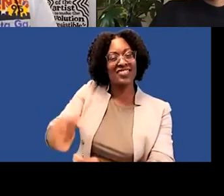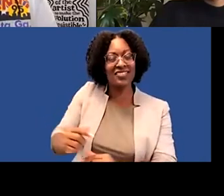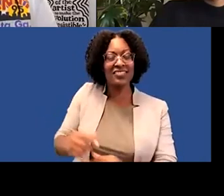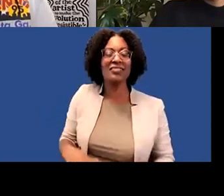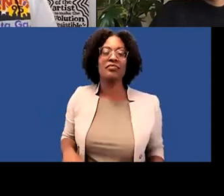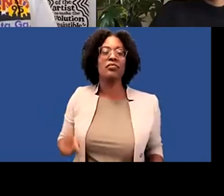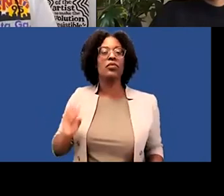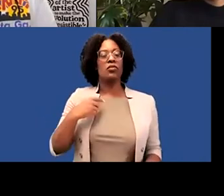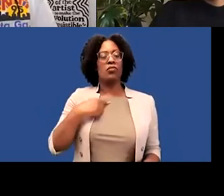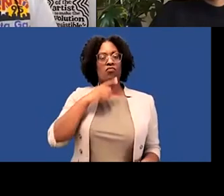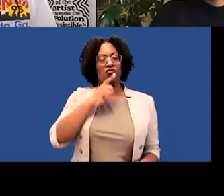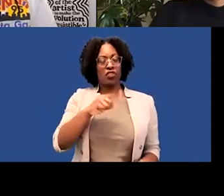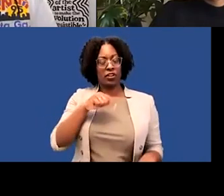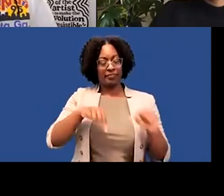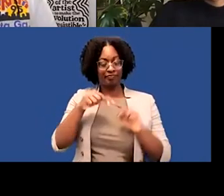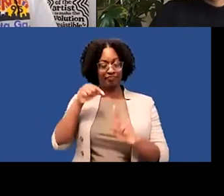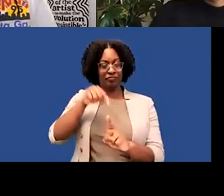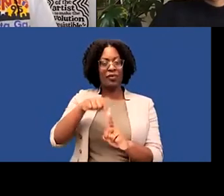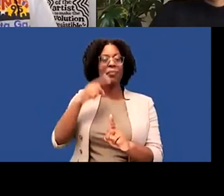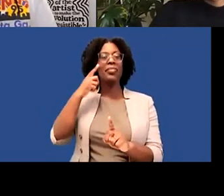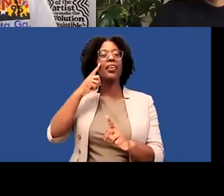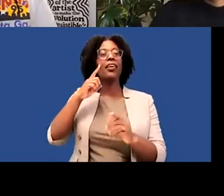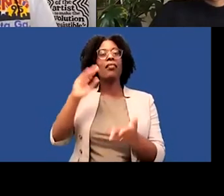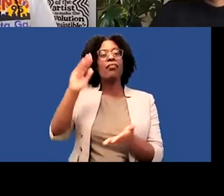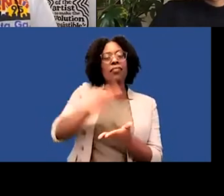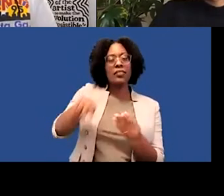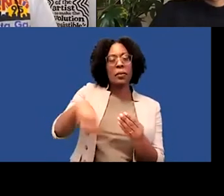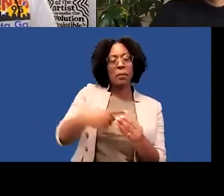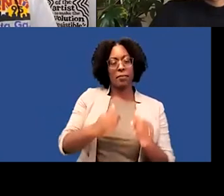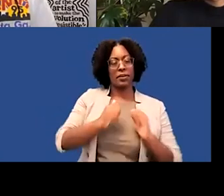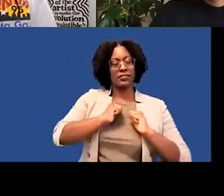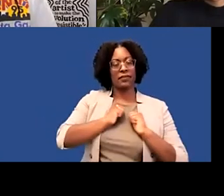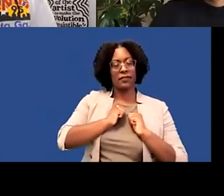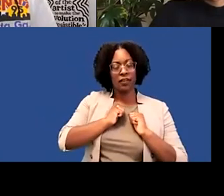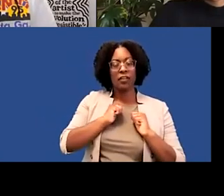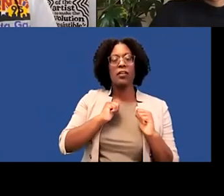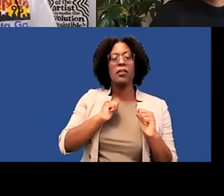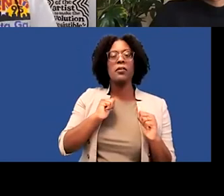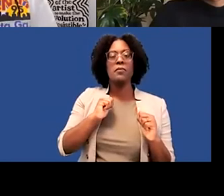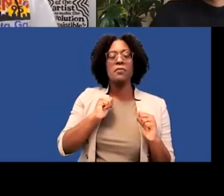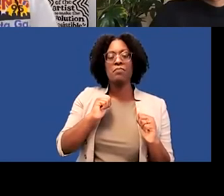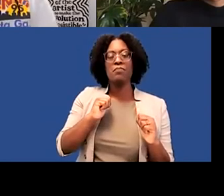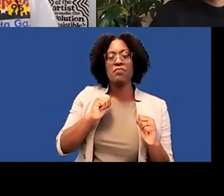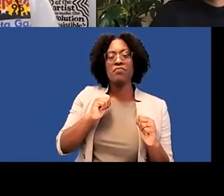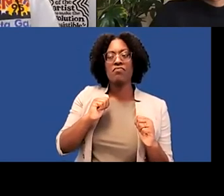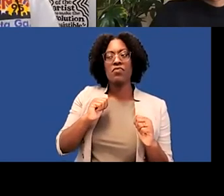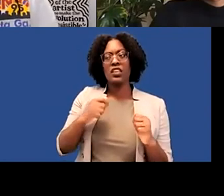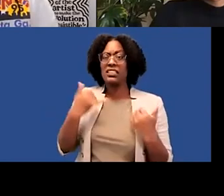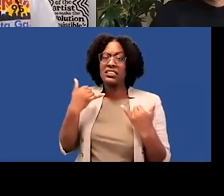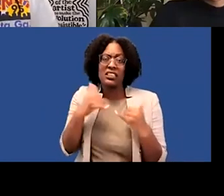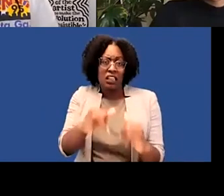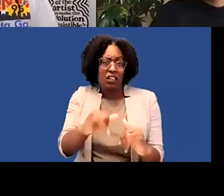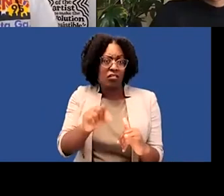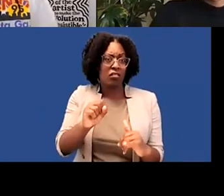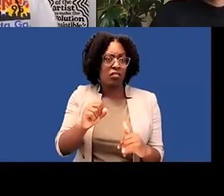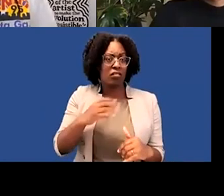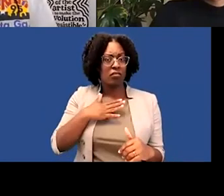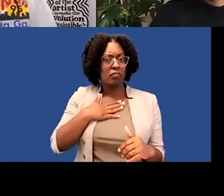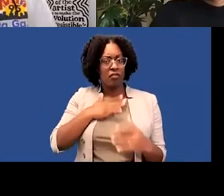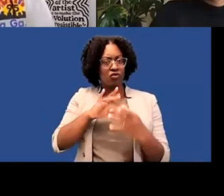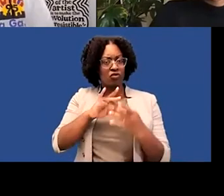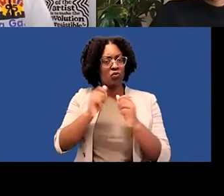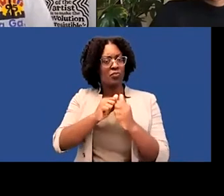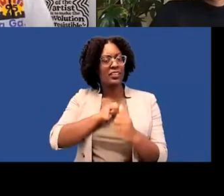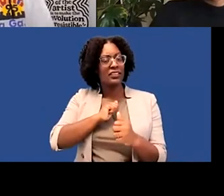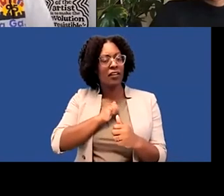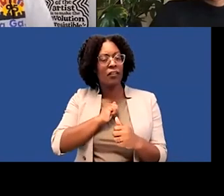because I'm really working on having sort of a very loving relationship with myself that is very steeped in pleasure and glamour, but it's just for